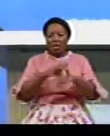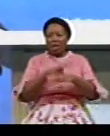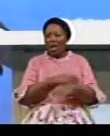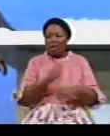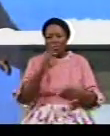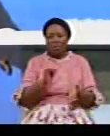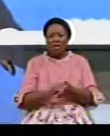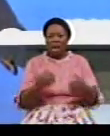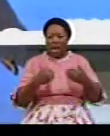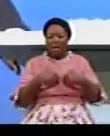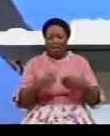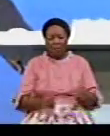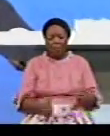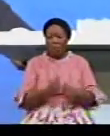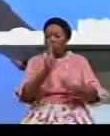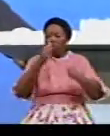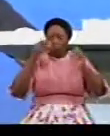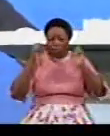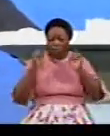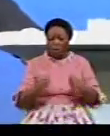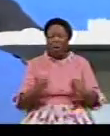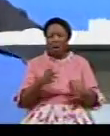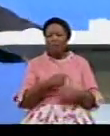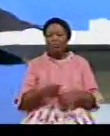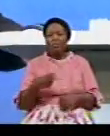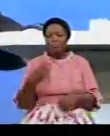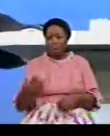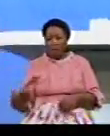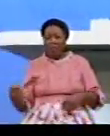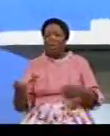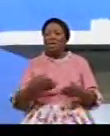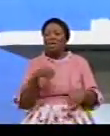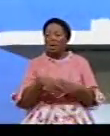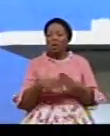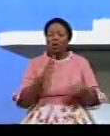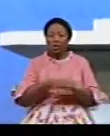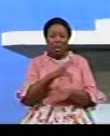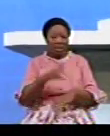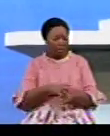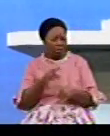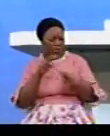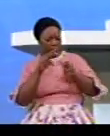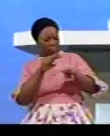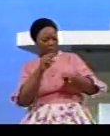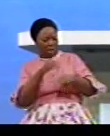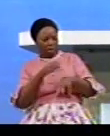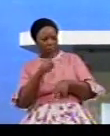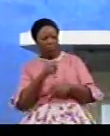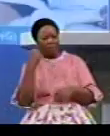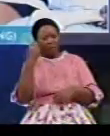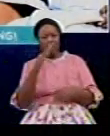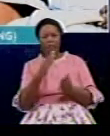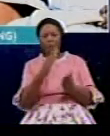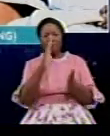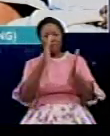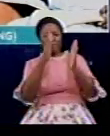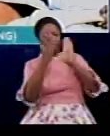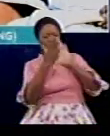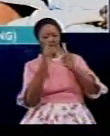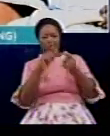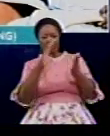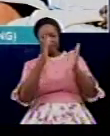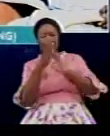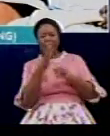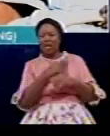righteousness. Look at Isaiah chapter 1, verse 18. Come now. You